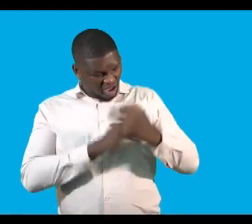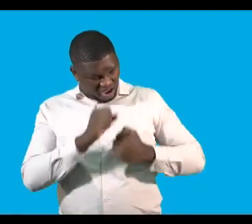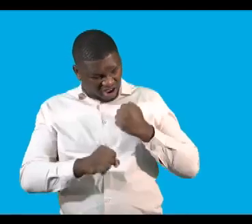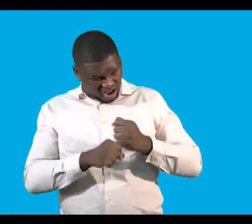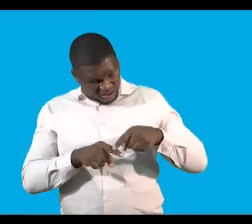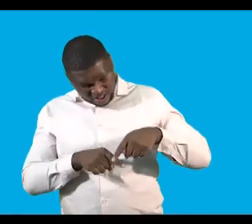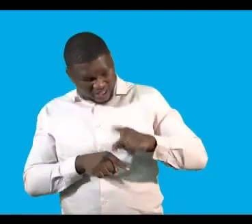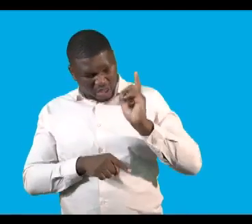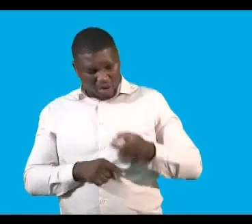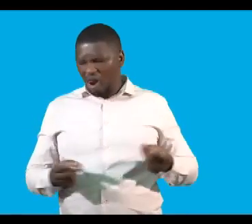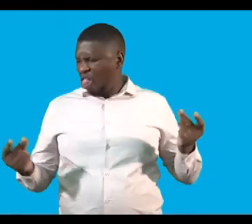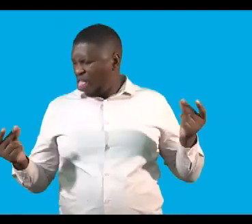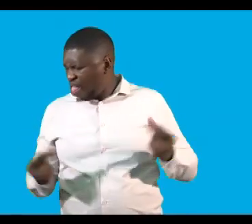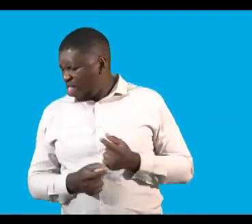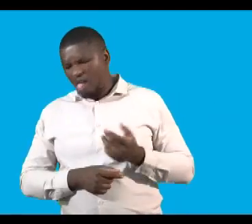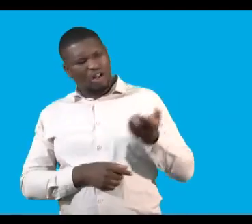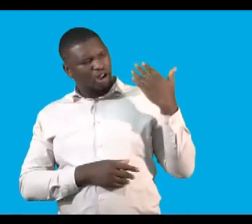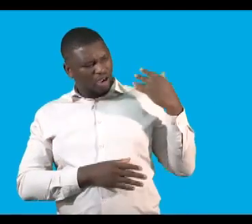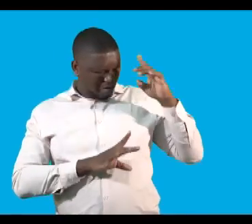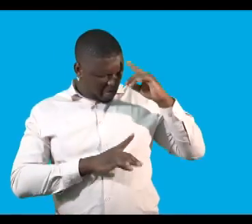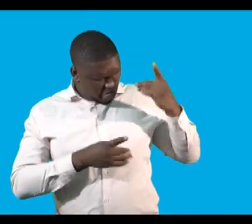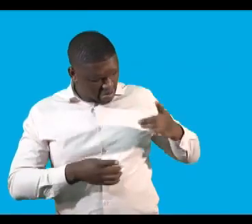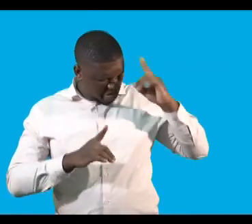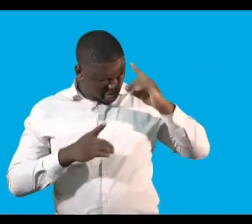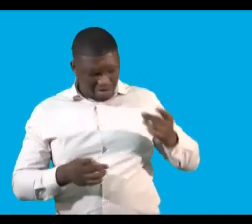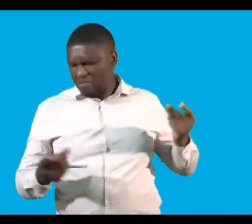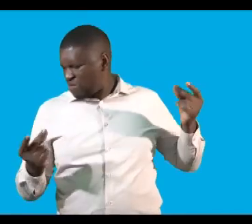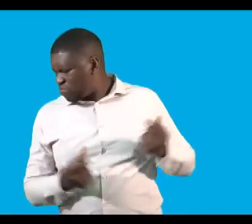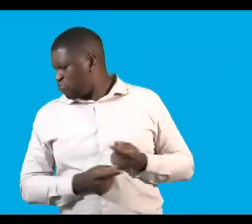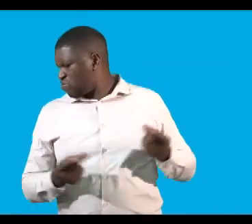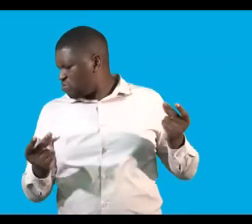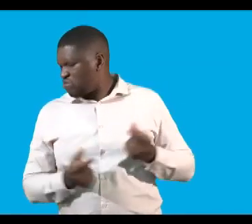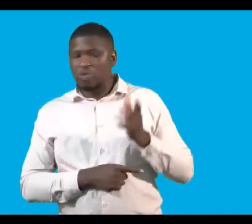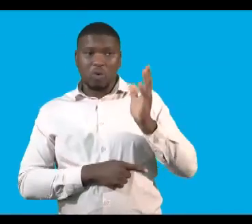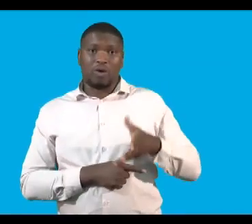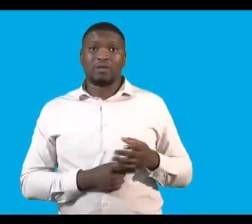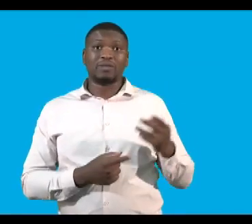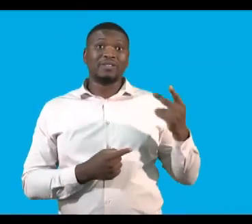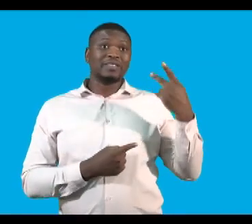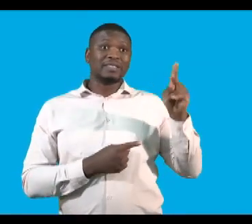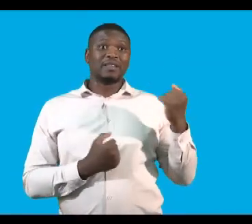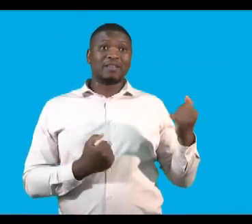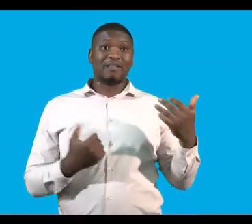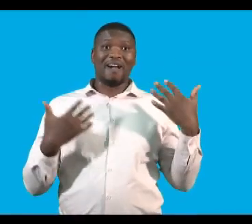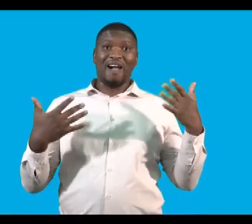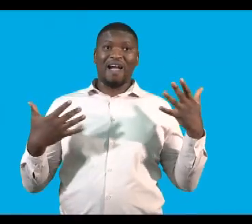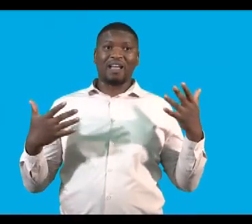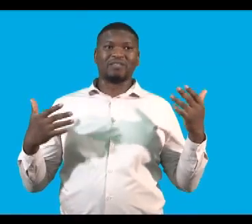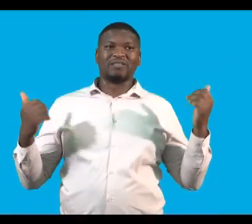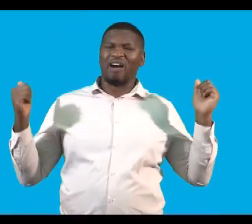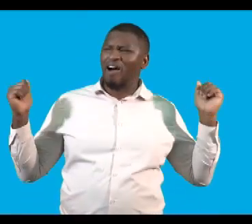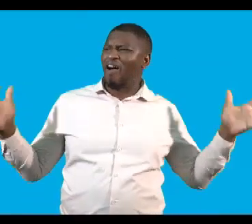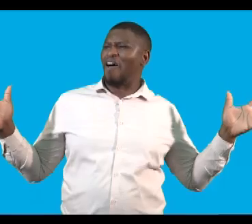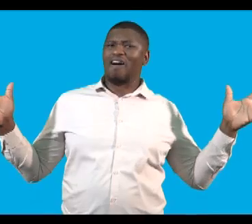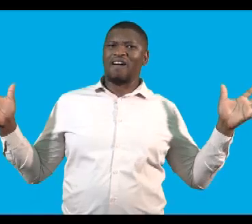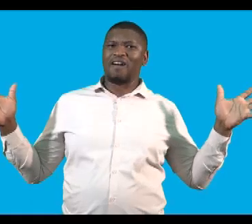I am going to spend this whole year regretting the past. It's the only way, Charlie Brown." Look at her arms outstretched.